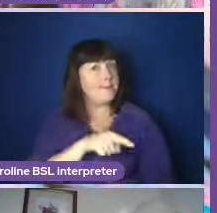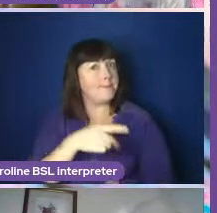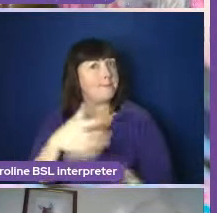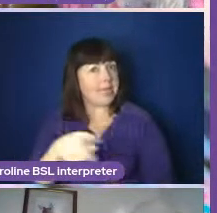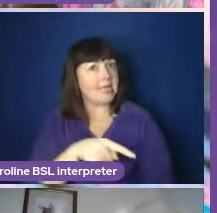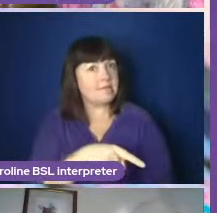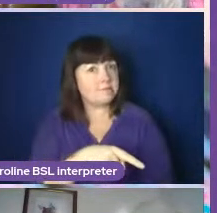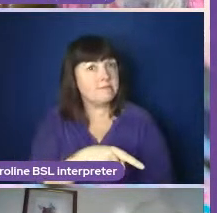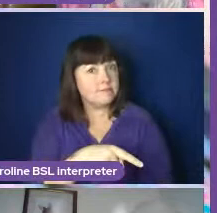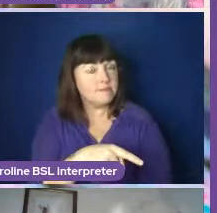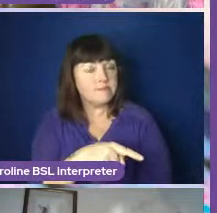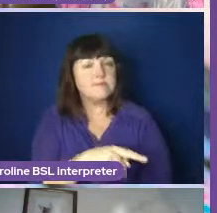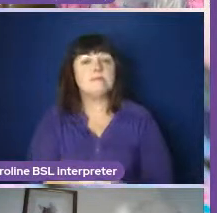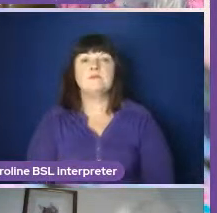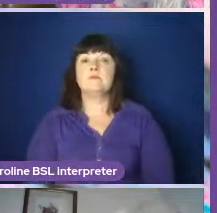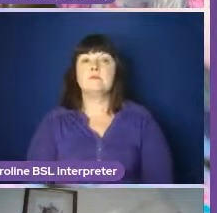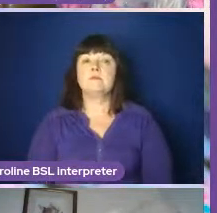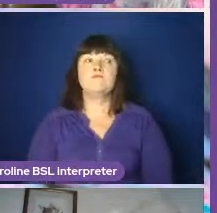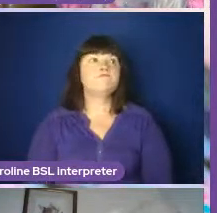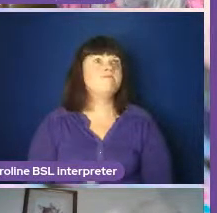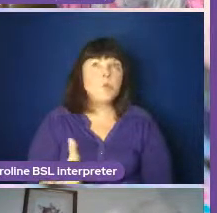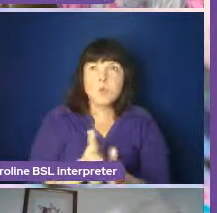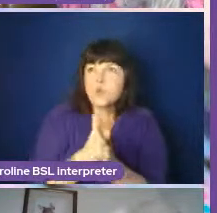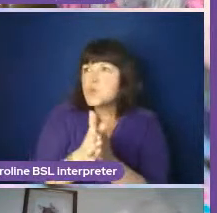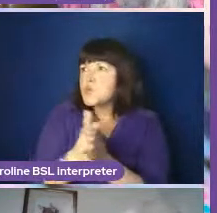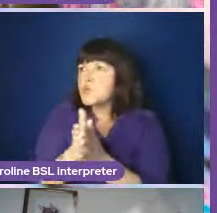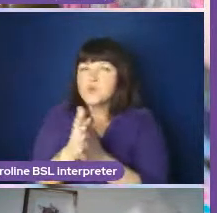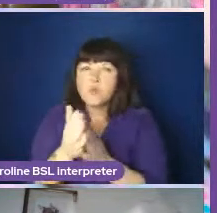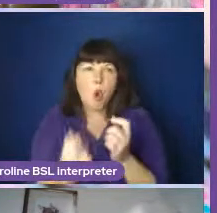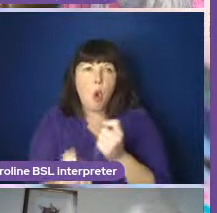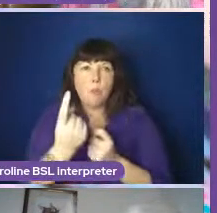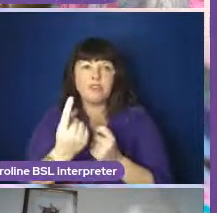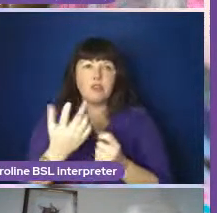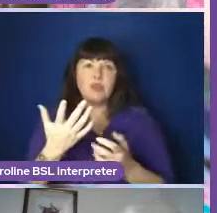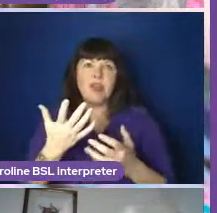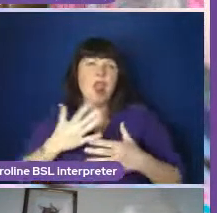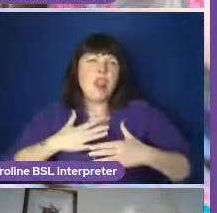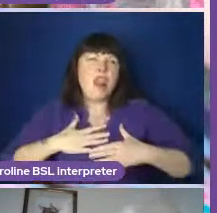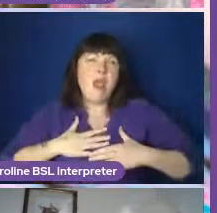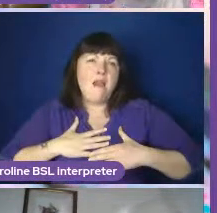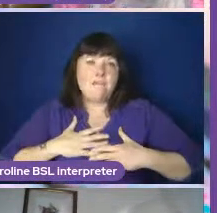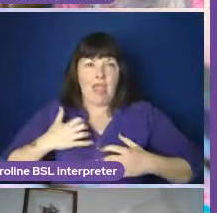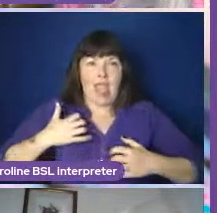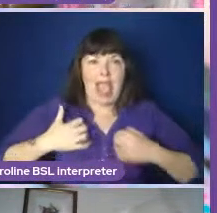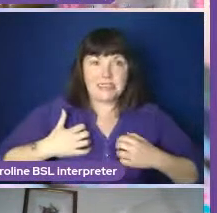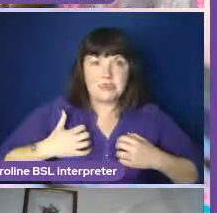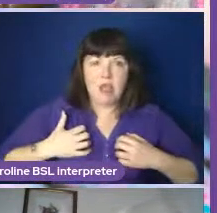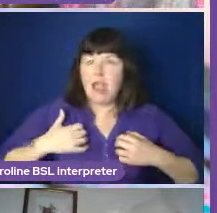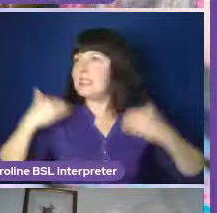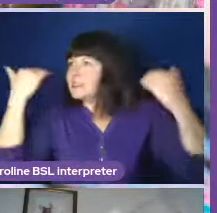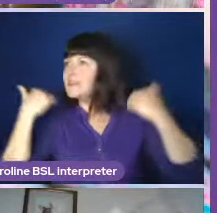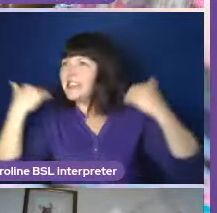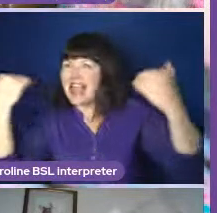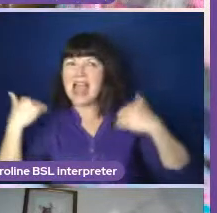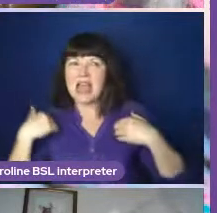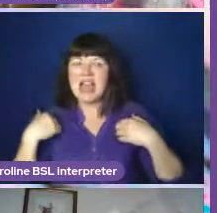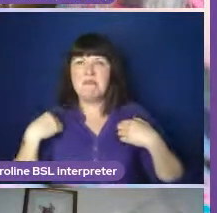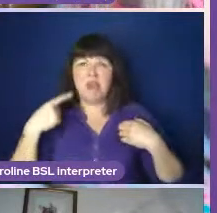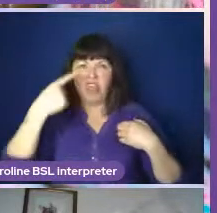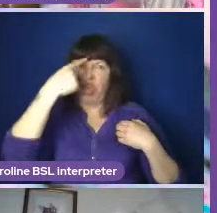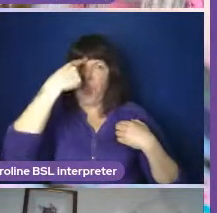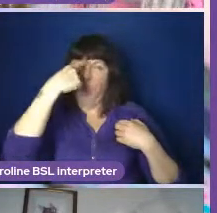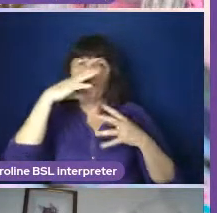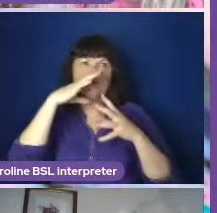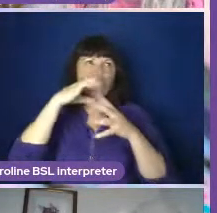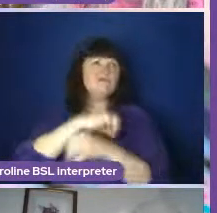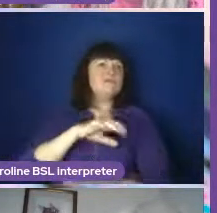any opportunity to get outside. I love the exercise, but I just hate the thought of doing it. So I did a sponsored walk where